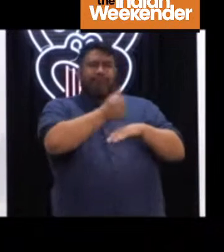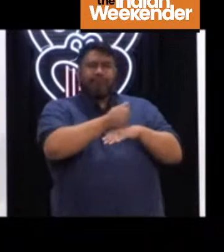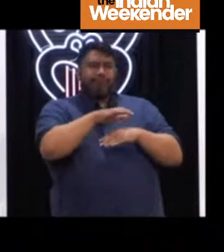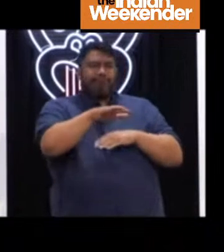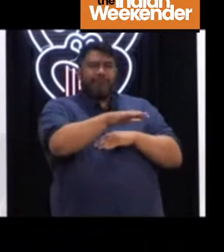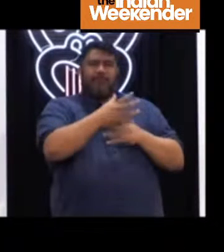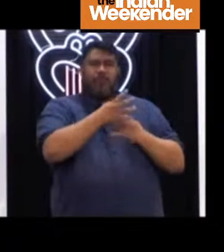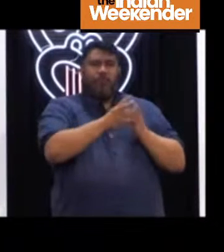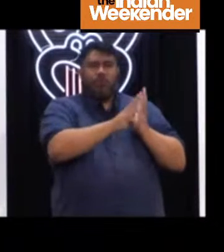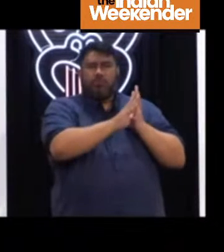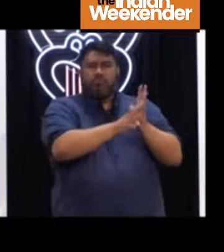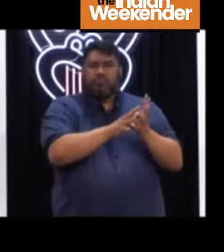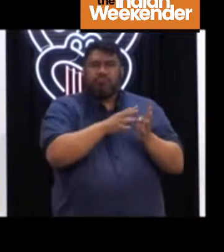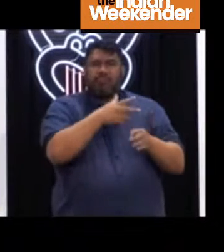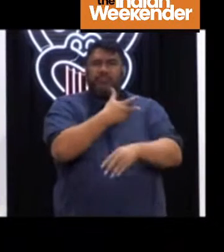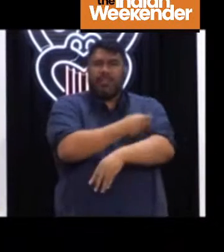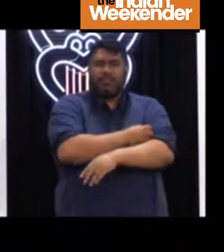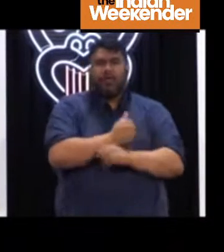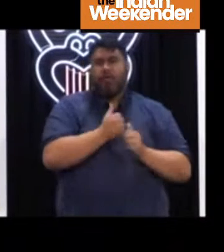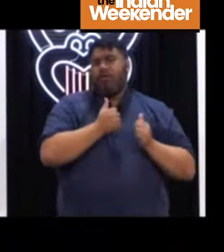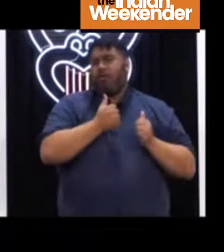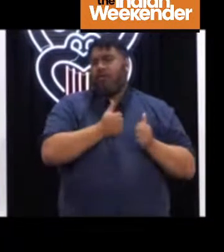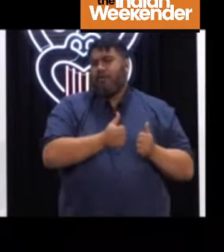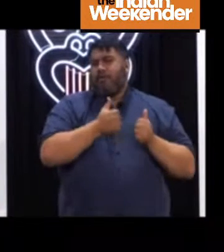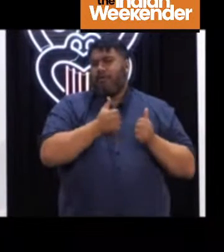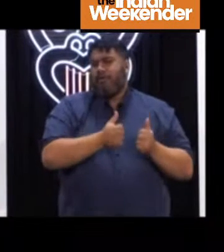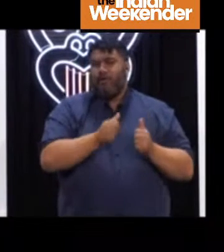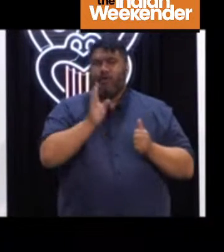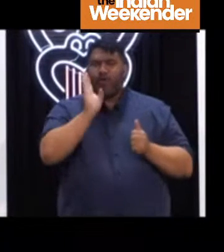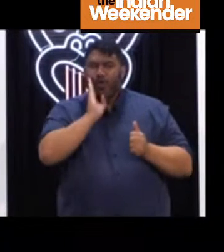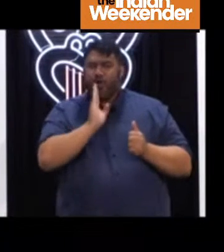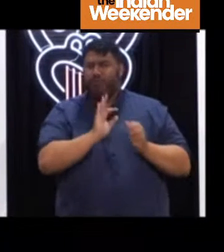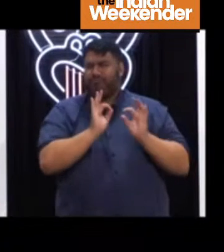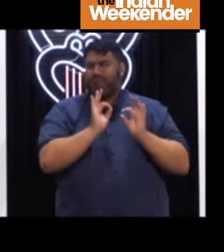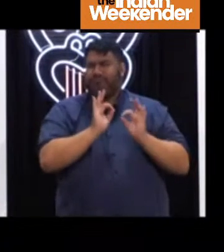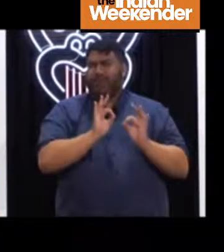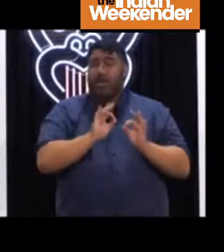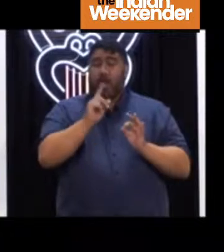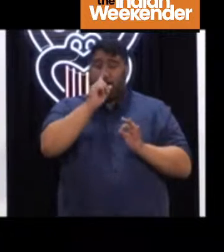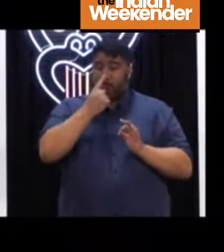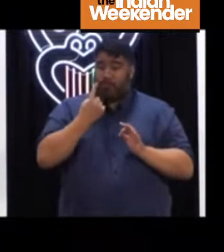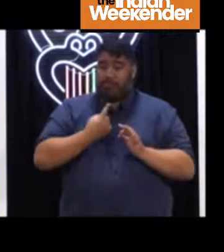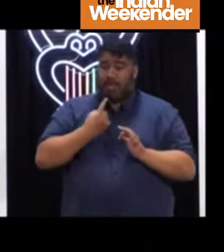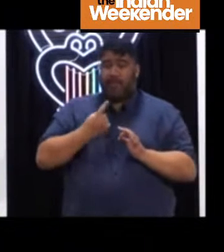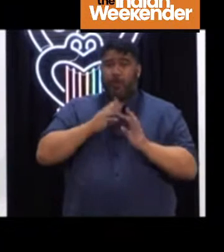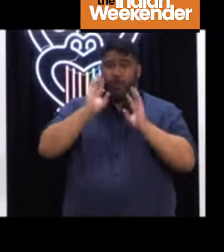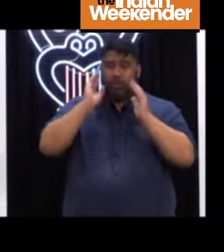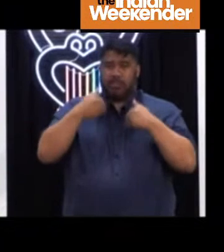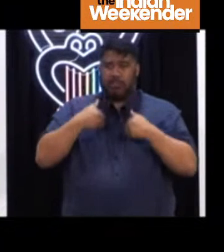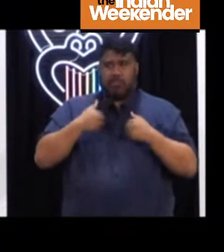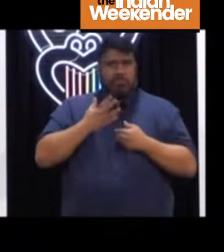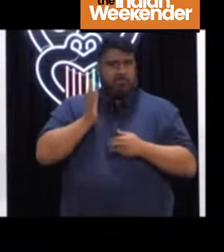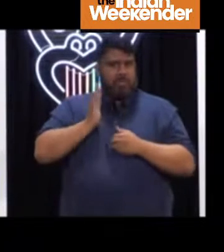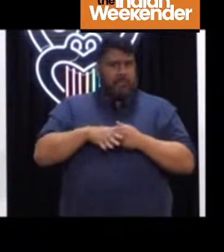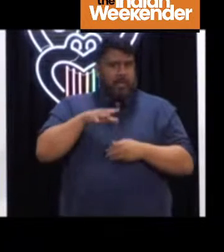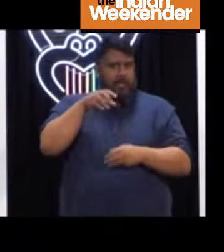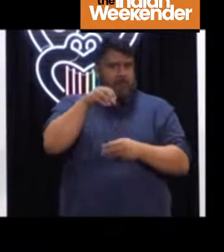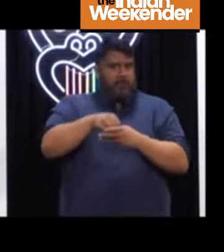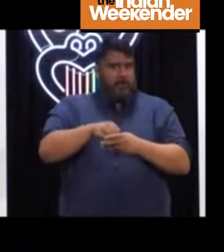I've heard really encouraging stories of those with autism who have never before participated in a vaccination